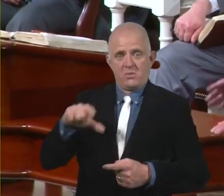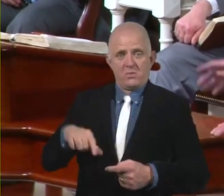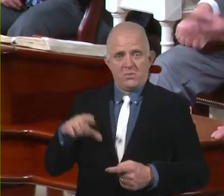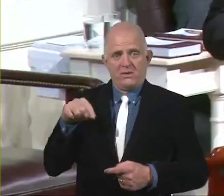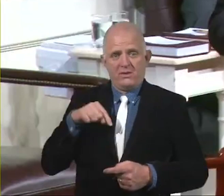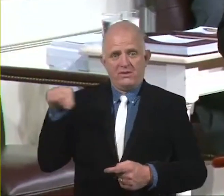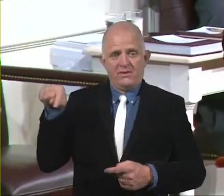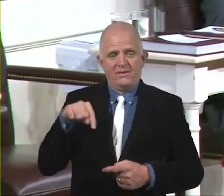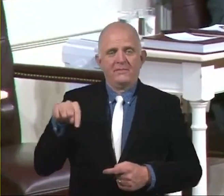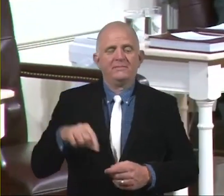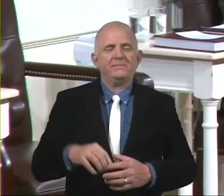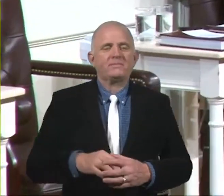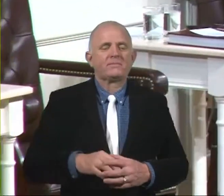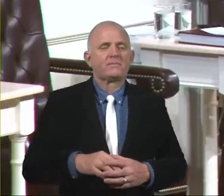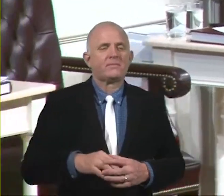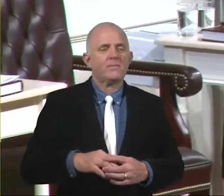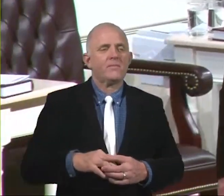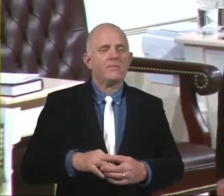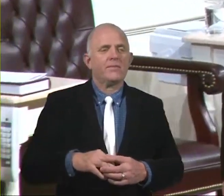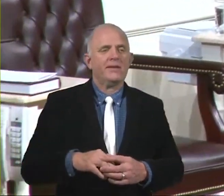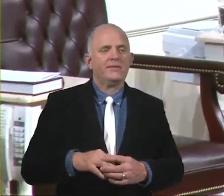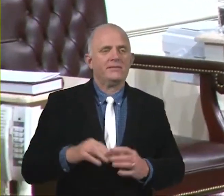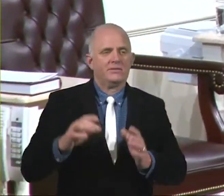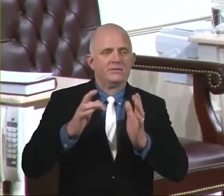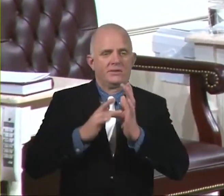You see, he's greater than David.